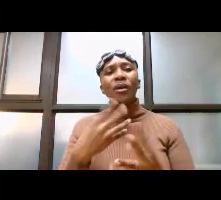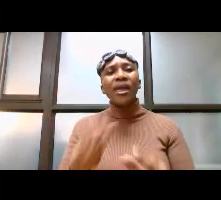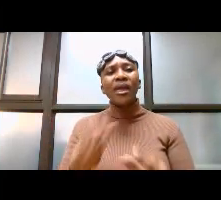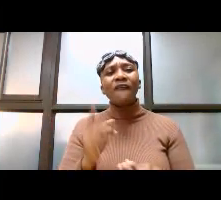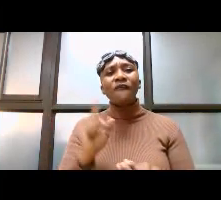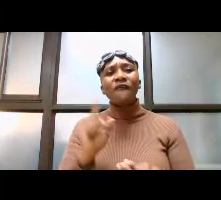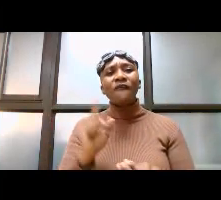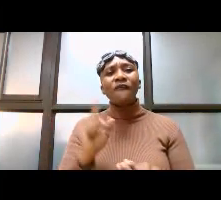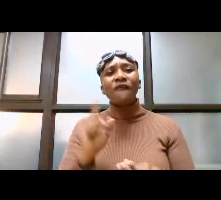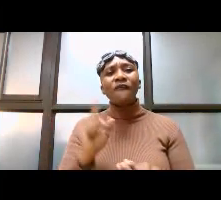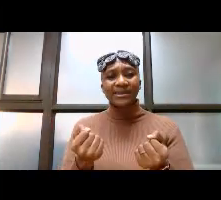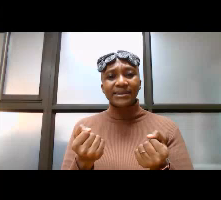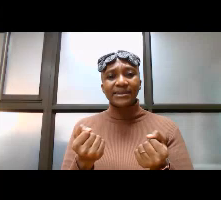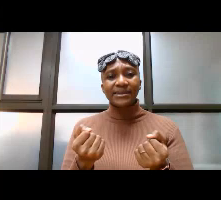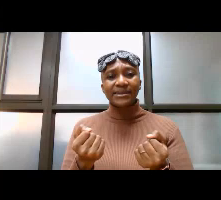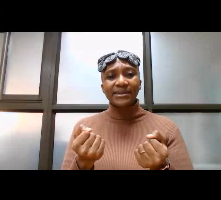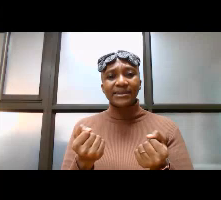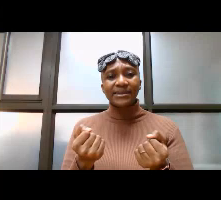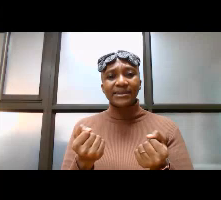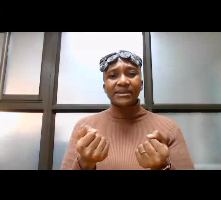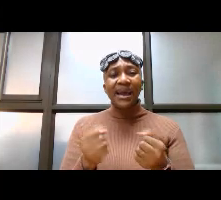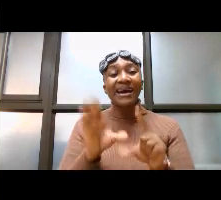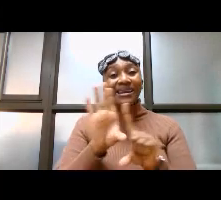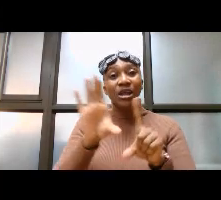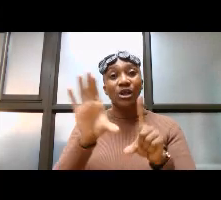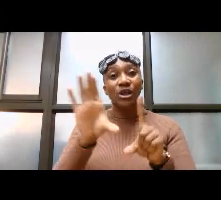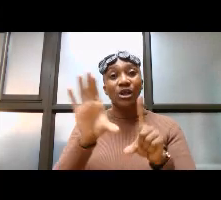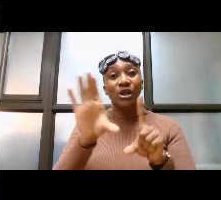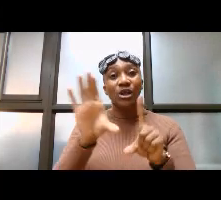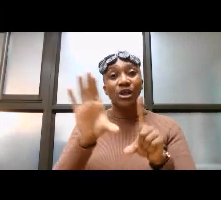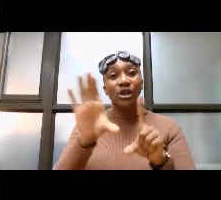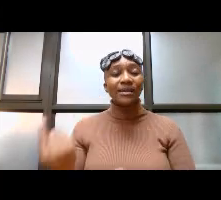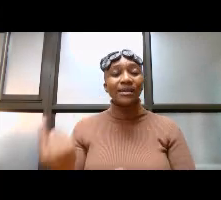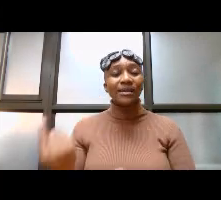have cases of ritual killing in some African countries,